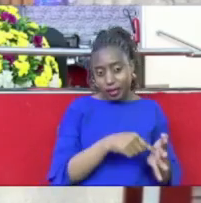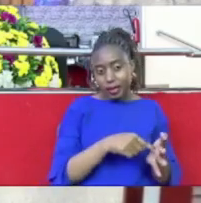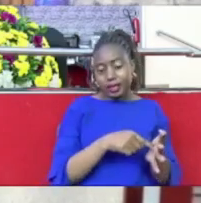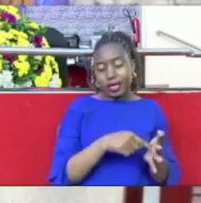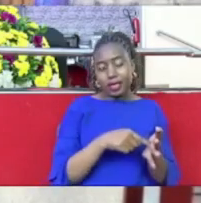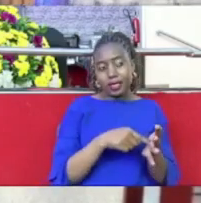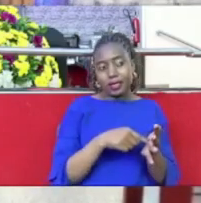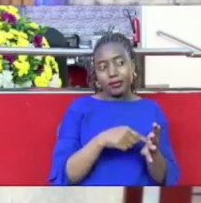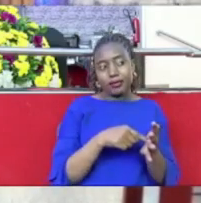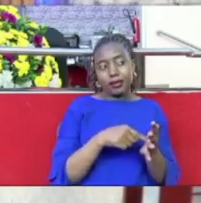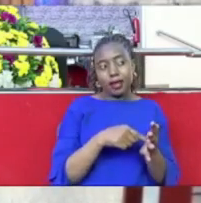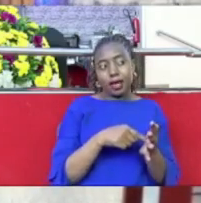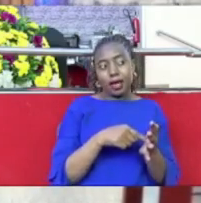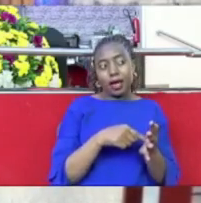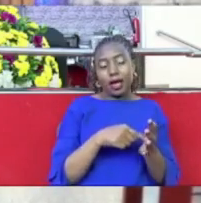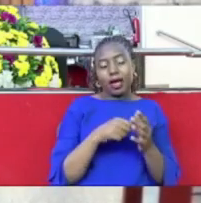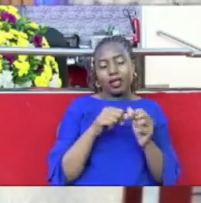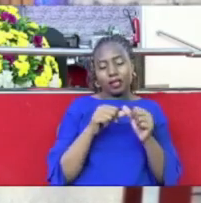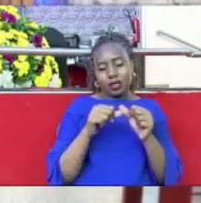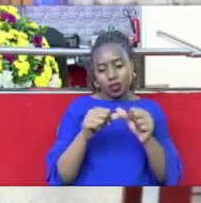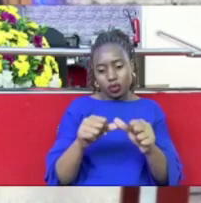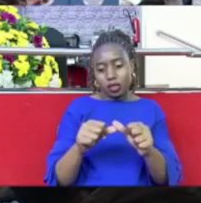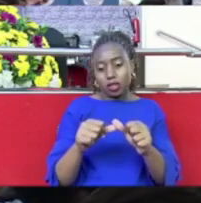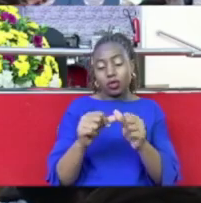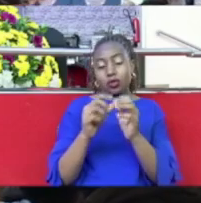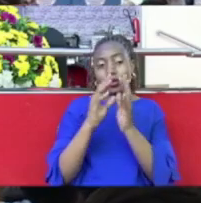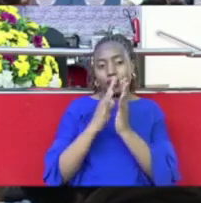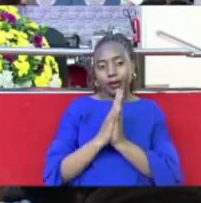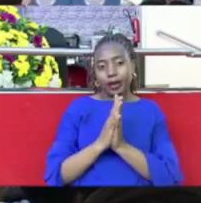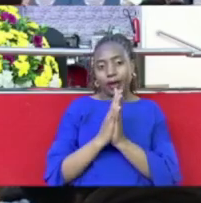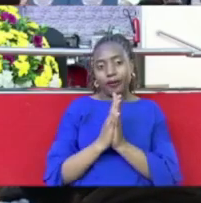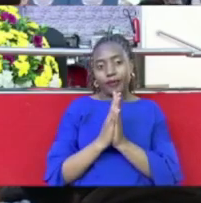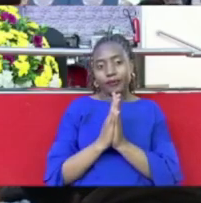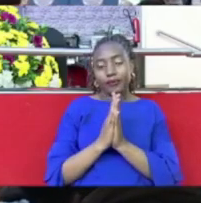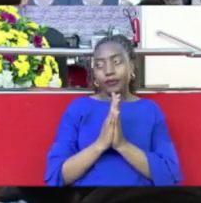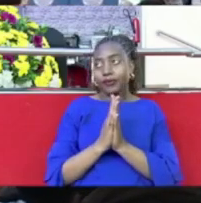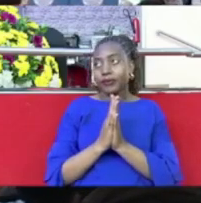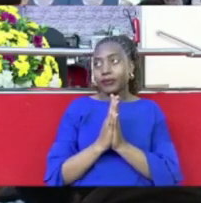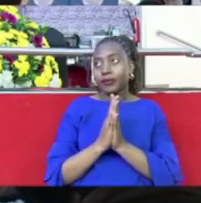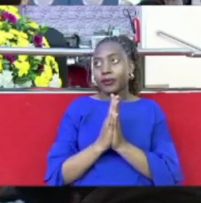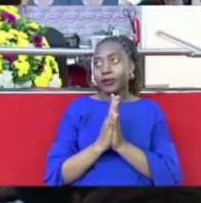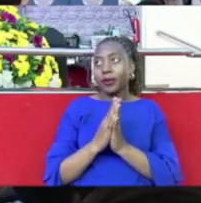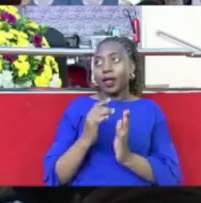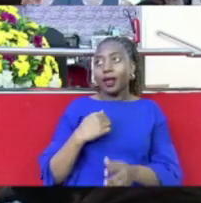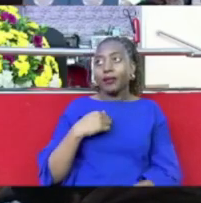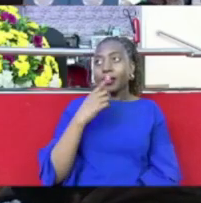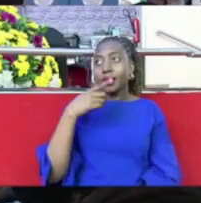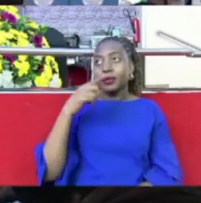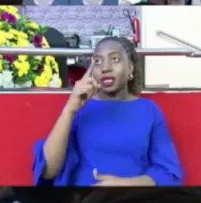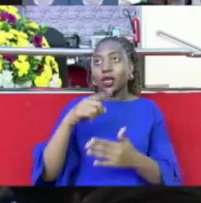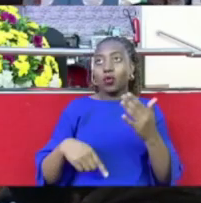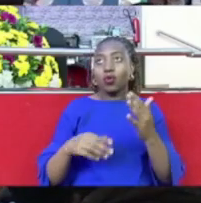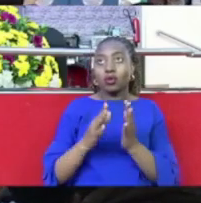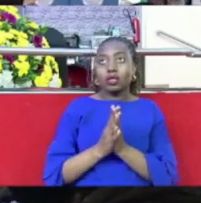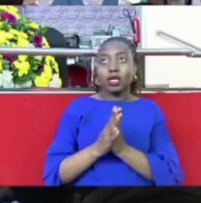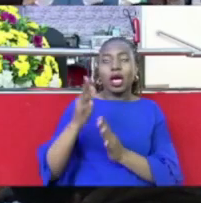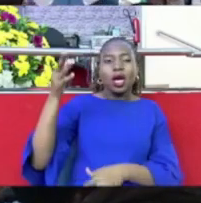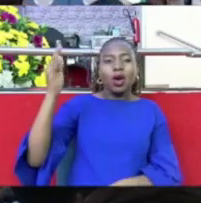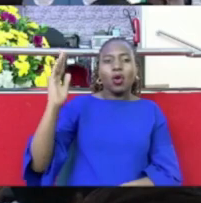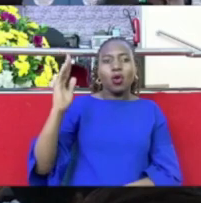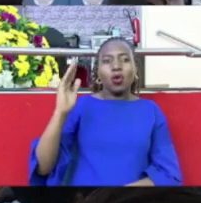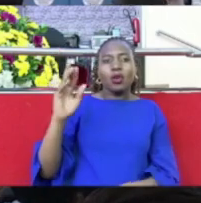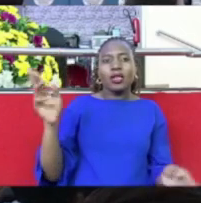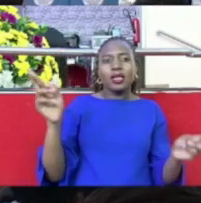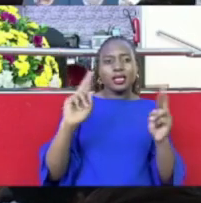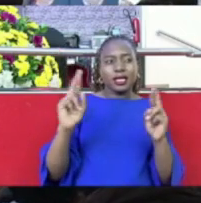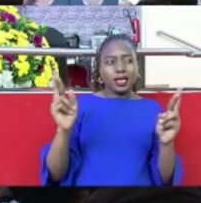And stay on in the cause of prayer. Na uendelee katika maombi. I want to say that God is more than willing to hear our petitions this morning.